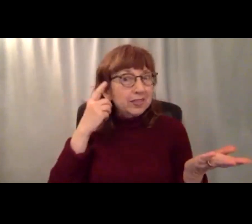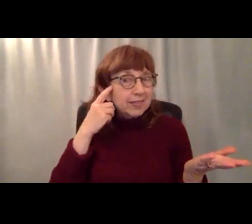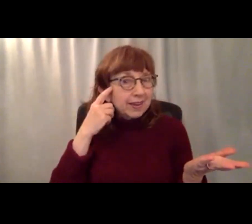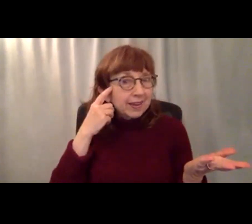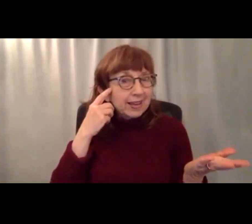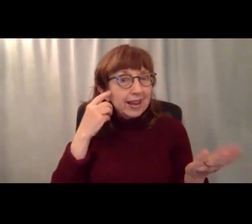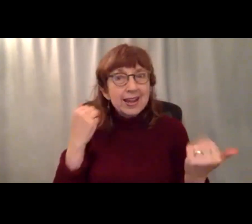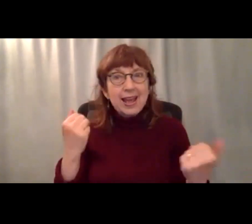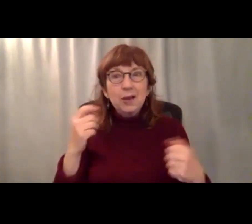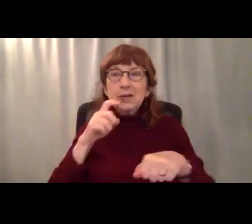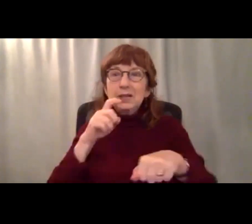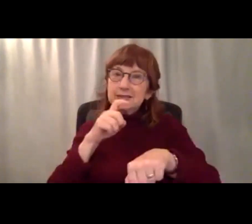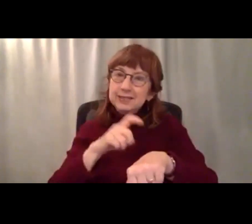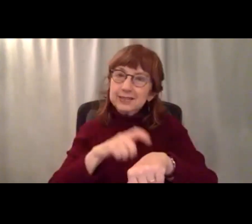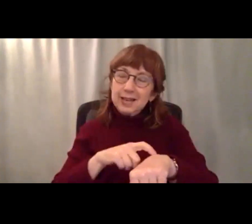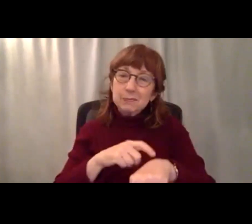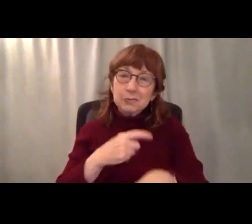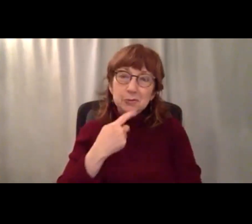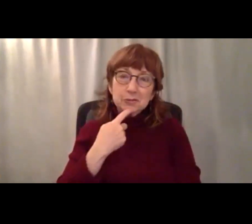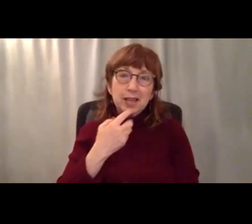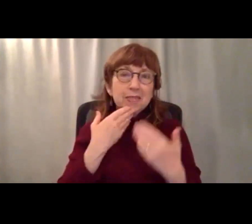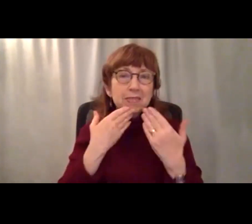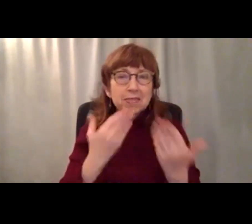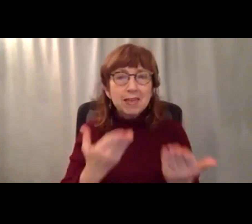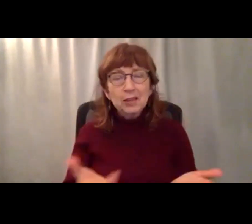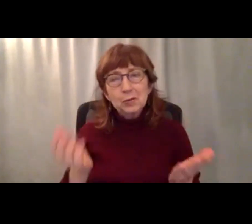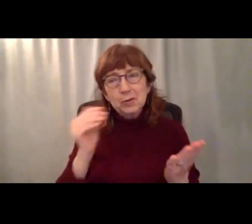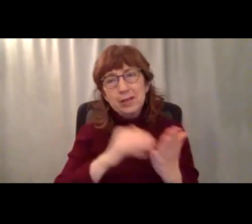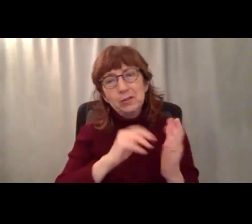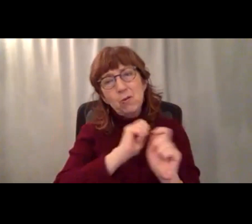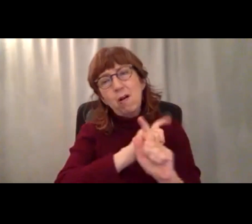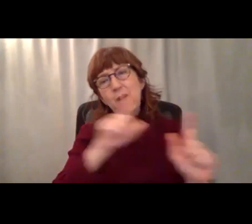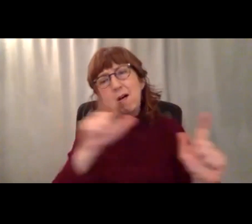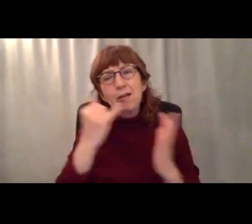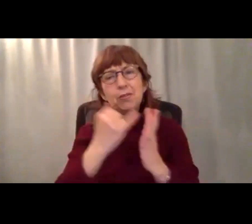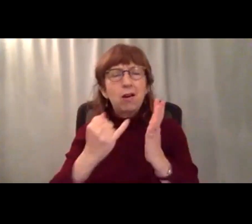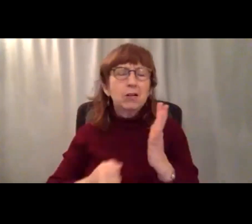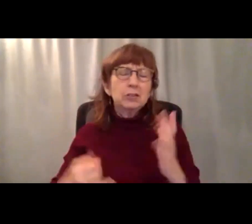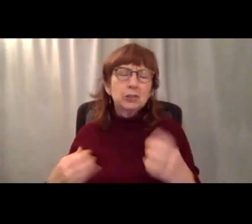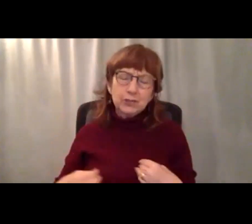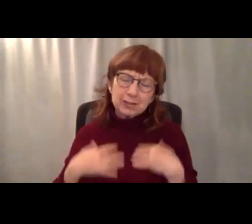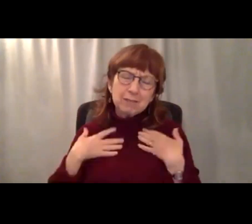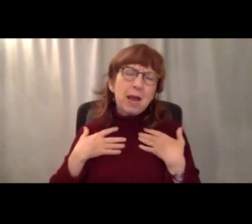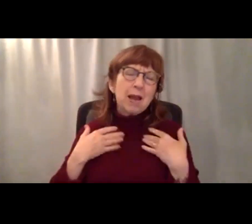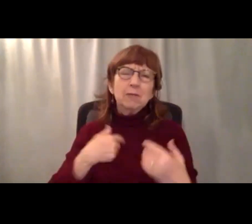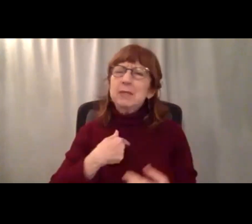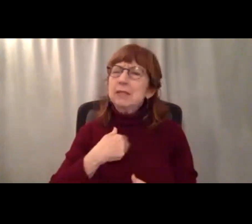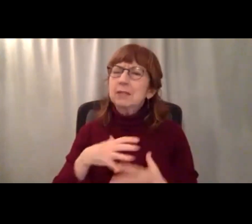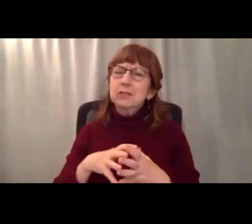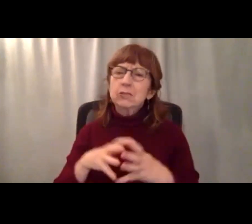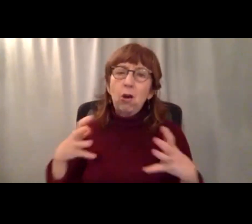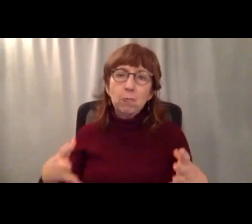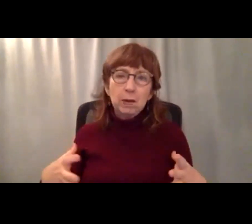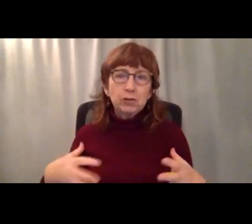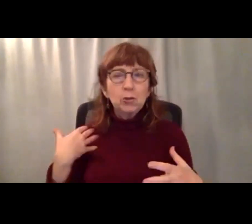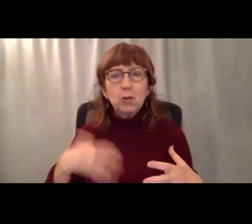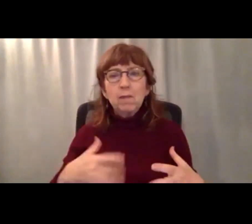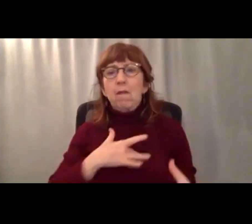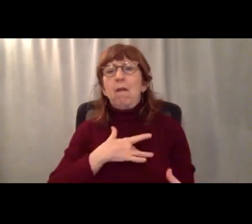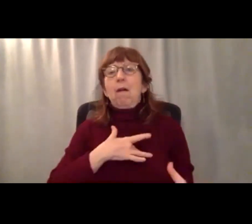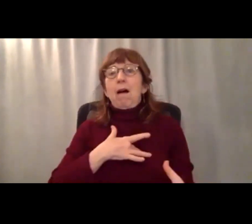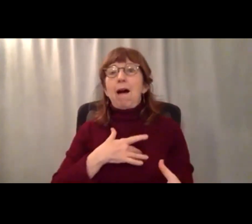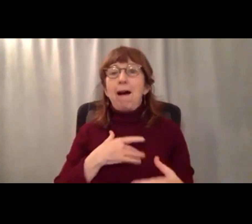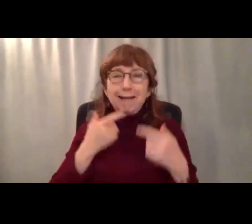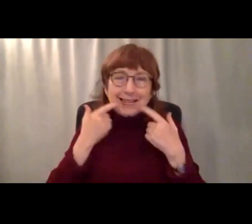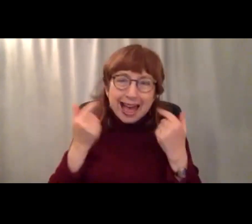that, it is time to say thank you again to all the artists. You have inspired me so much. You have moved me to